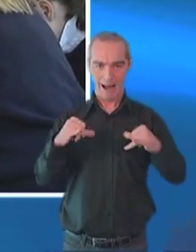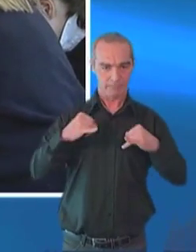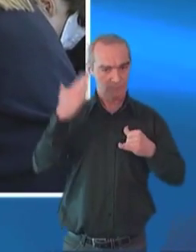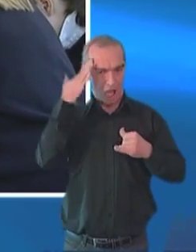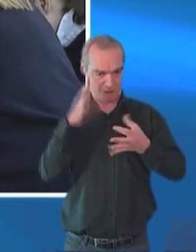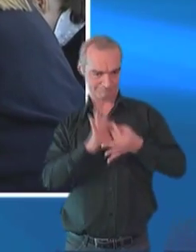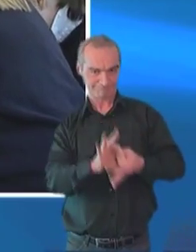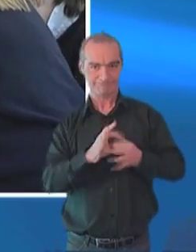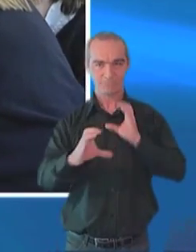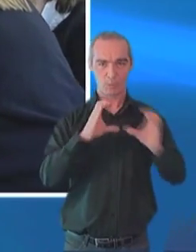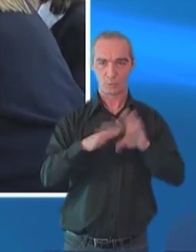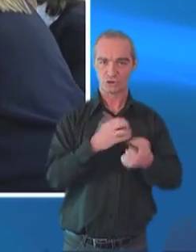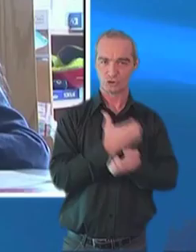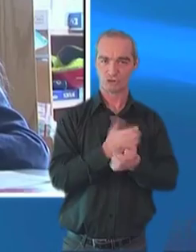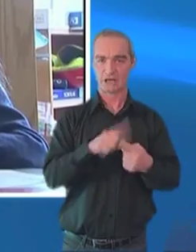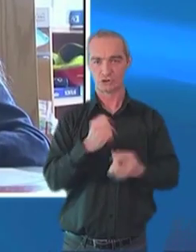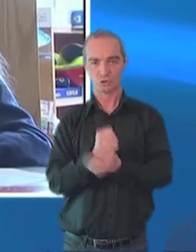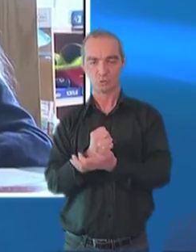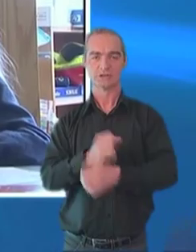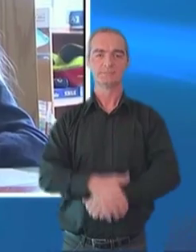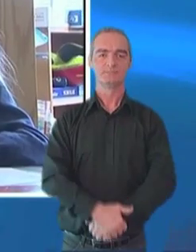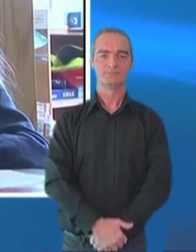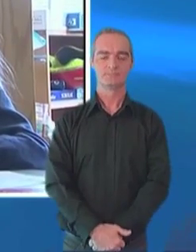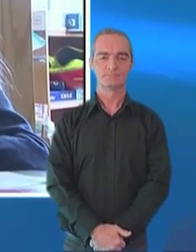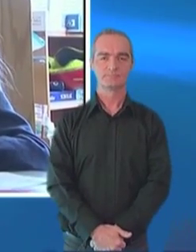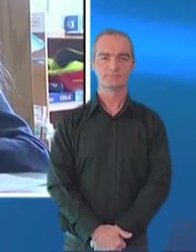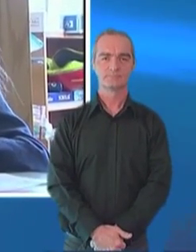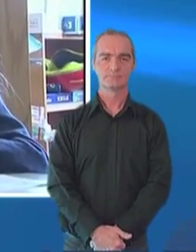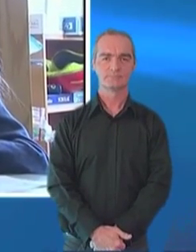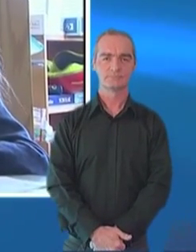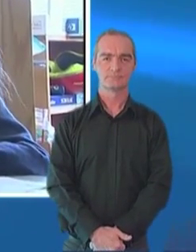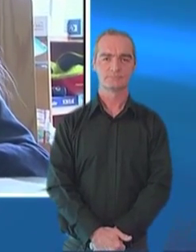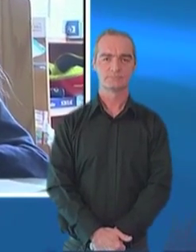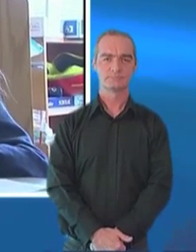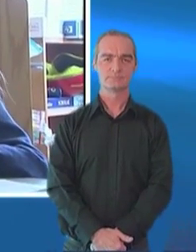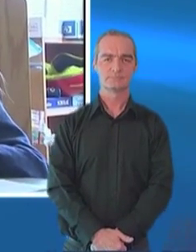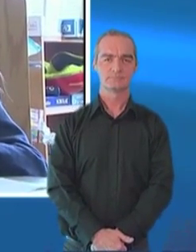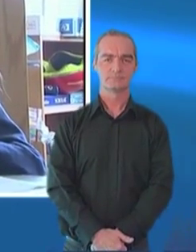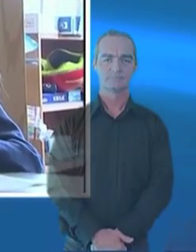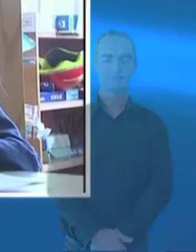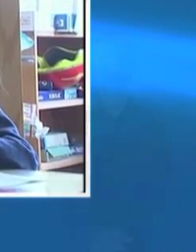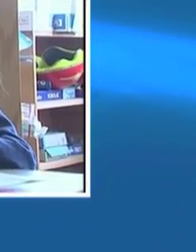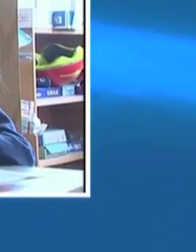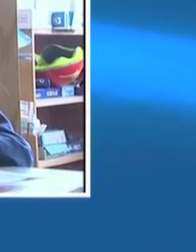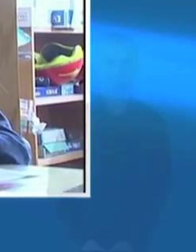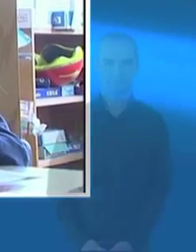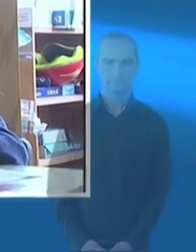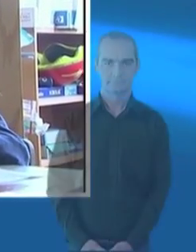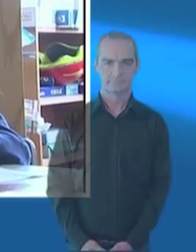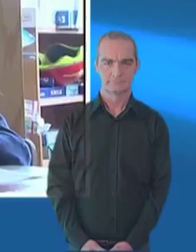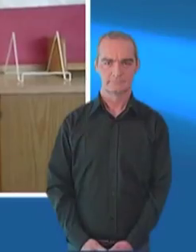deaf communities. They have specialist skills and knowledge that enable them to communicate with and relate to the